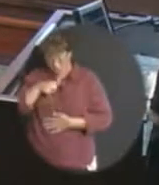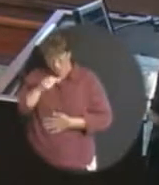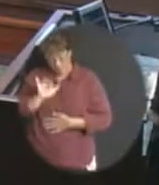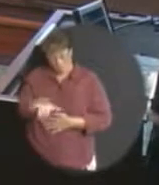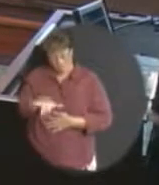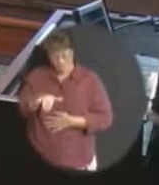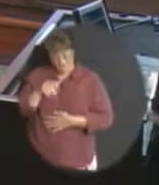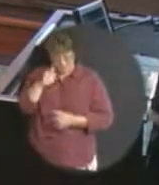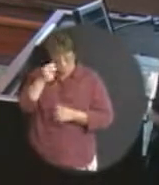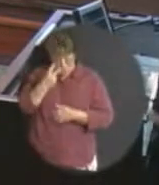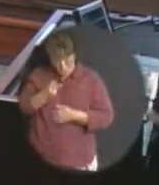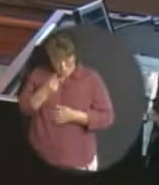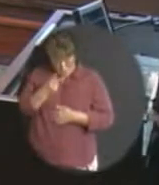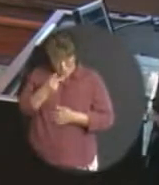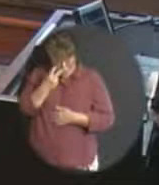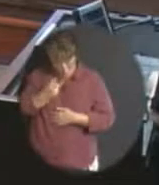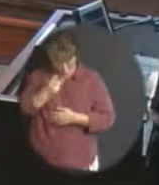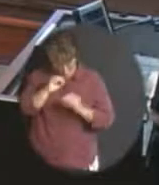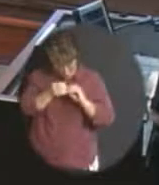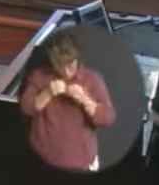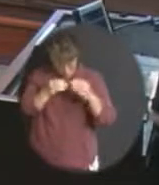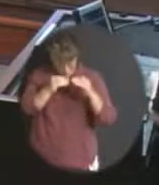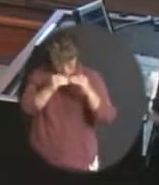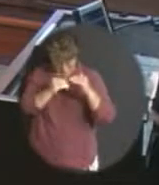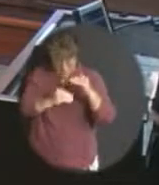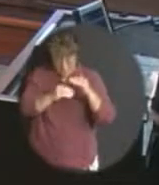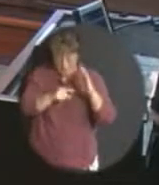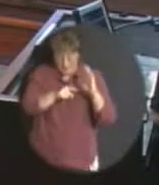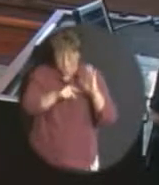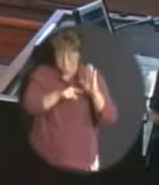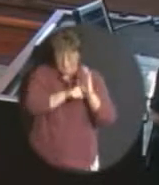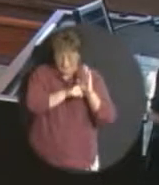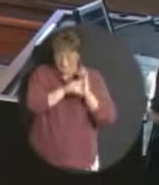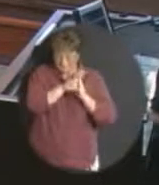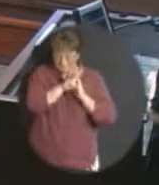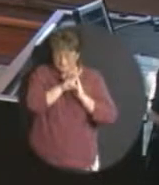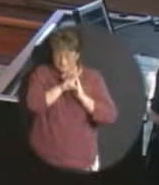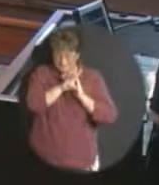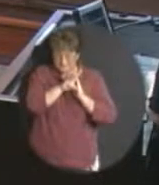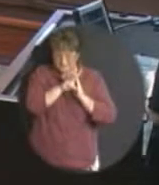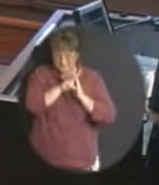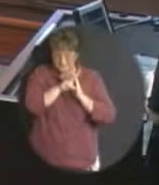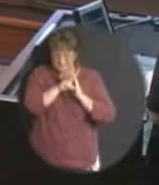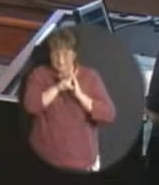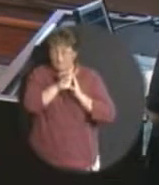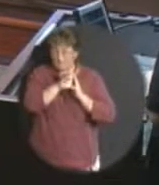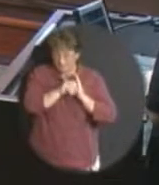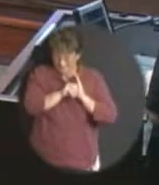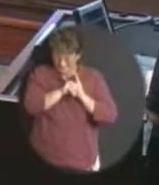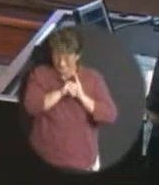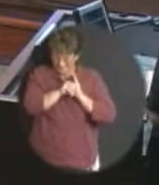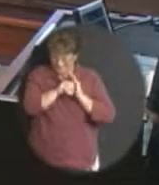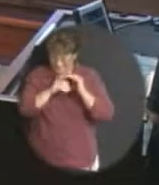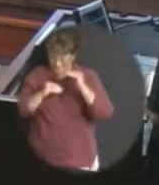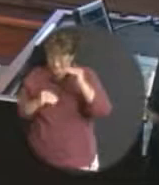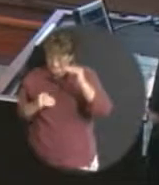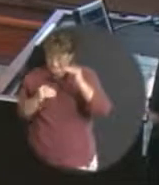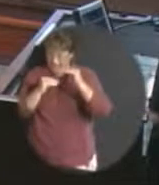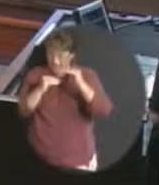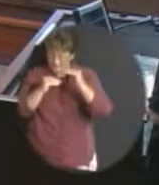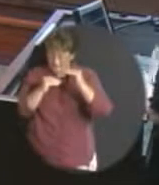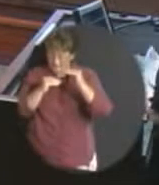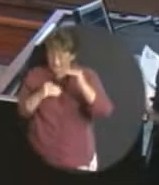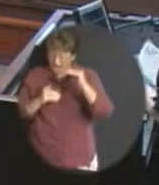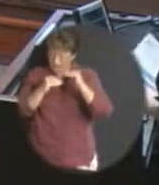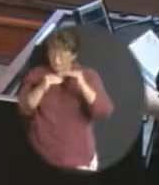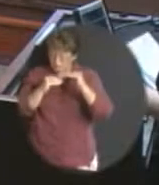a minus 50 gap in 2006 to a minus 10 gap this last year. Absolutely. And so the community